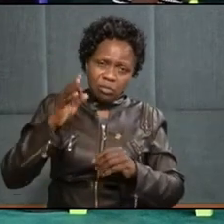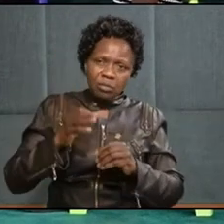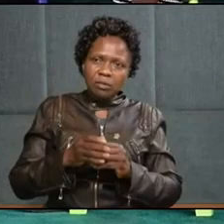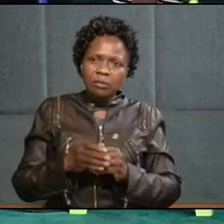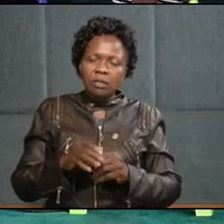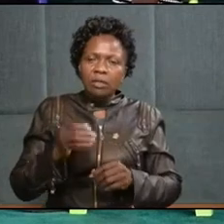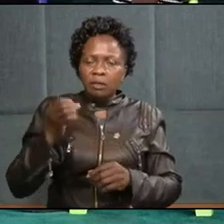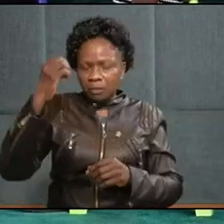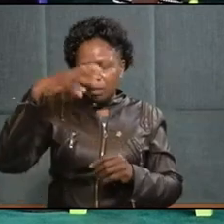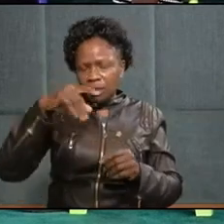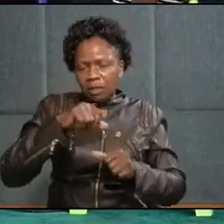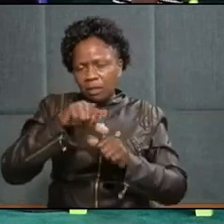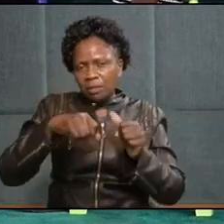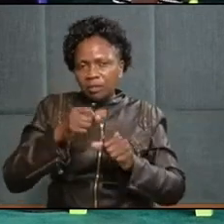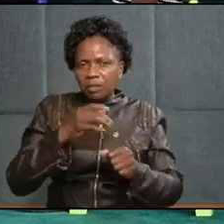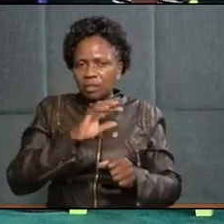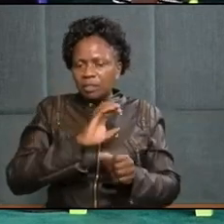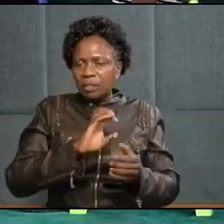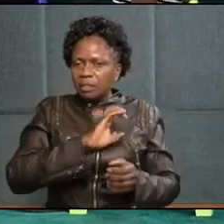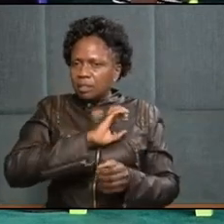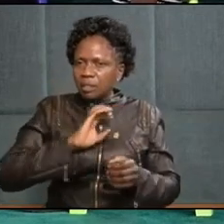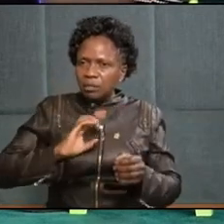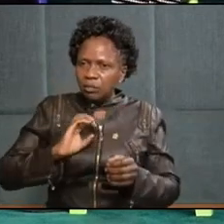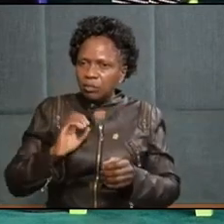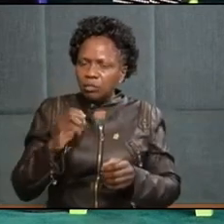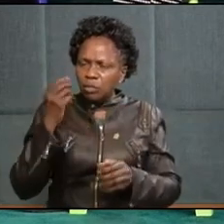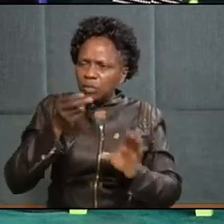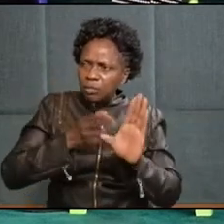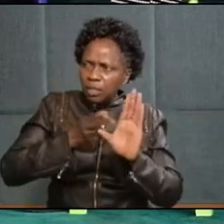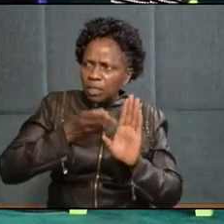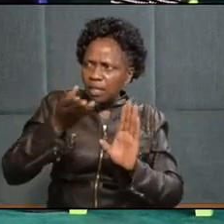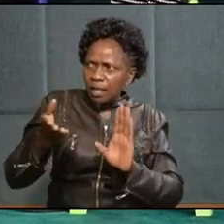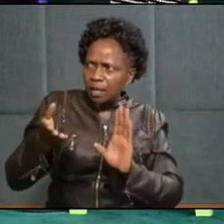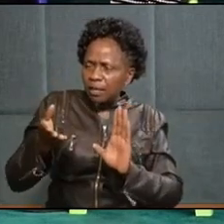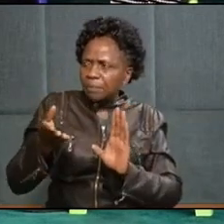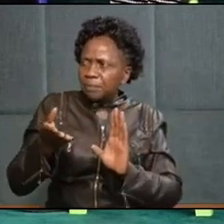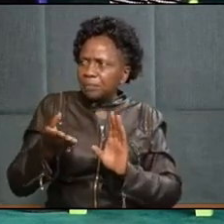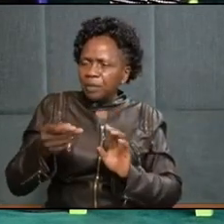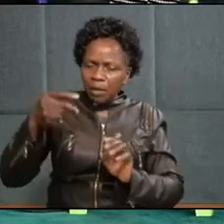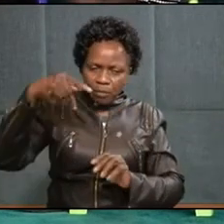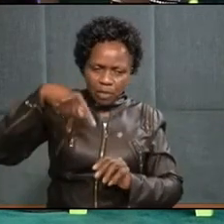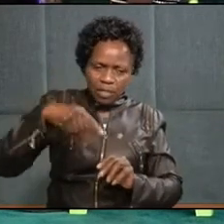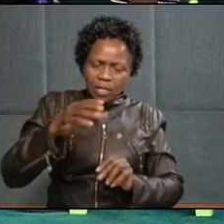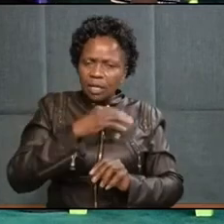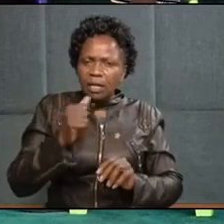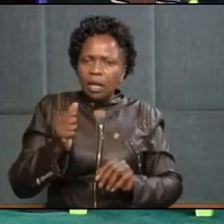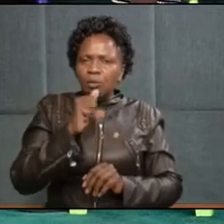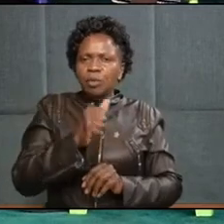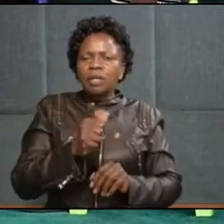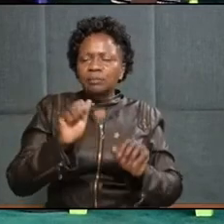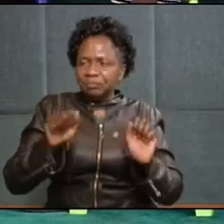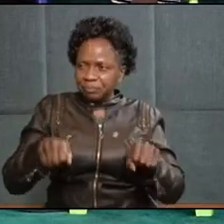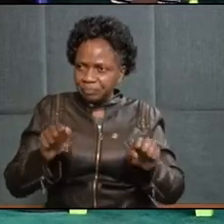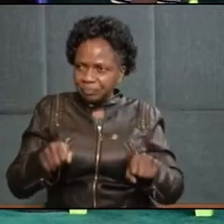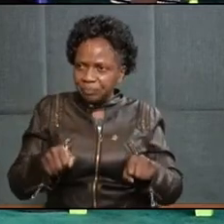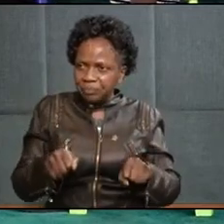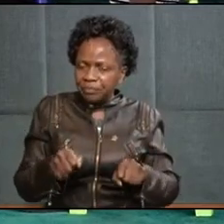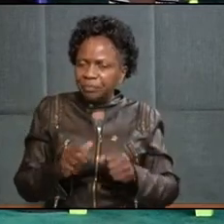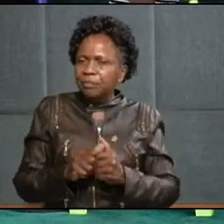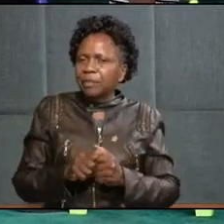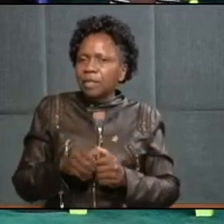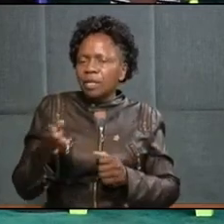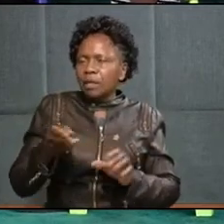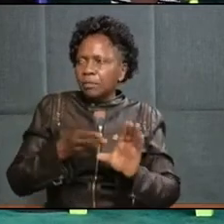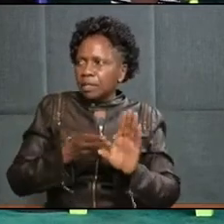boldly about Jesus Christ. Who have we said was present in that service? Yes, Lucinda? Priscilla and Aquila. Yes, Priscilla